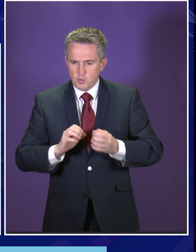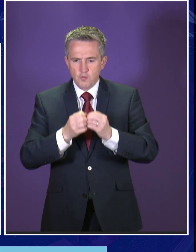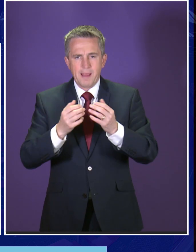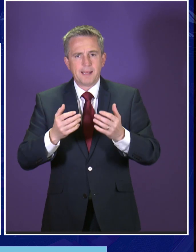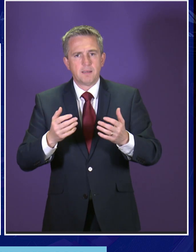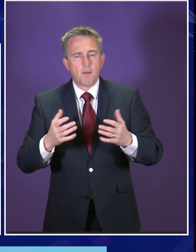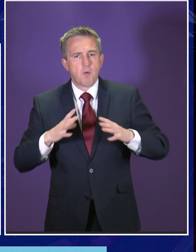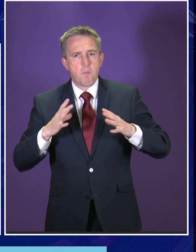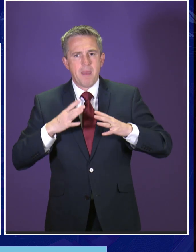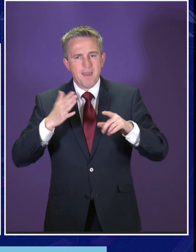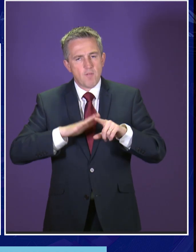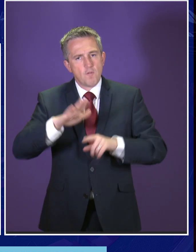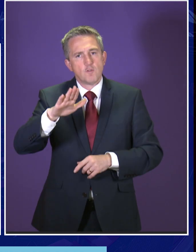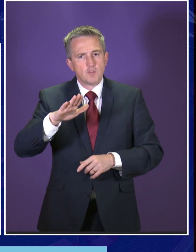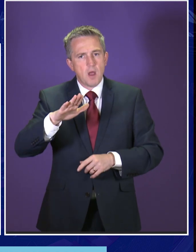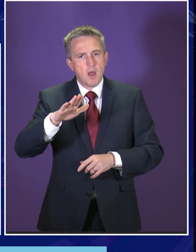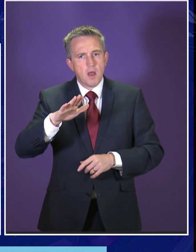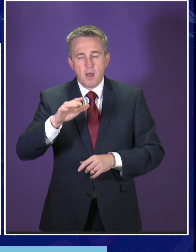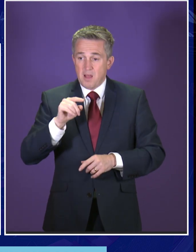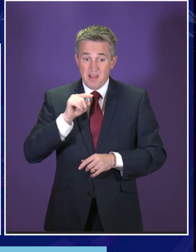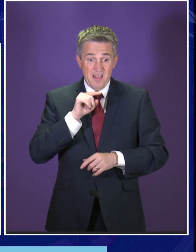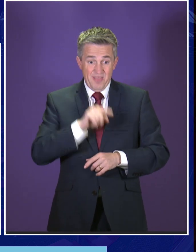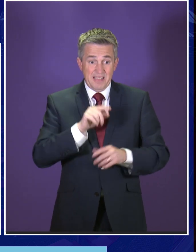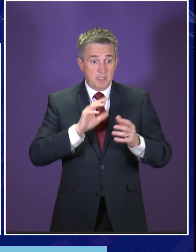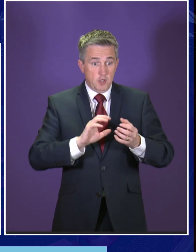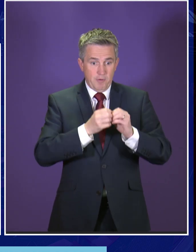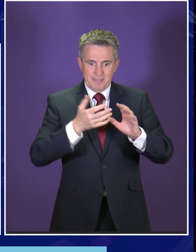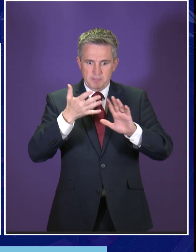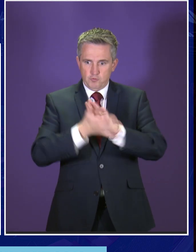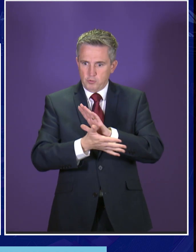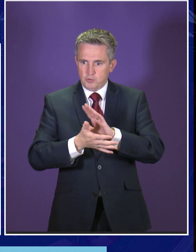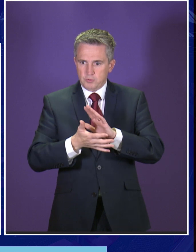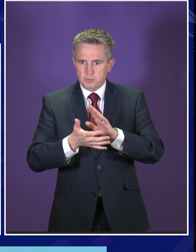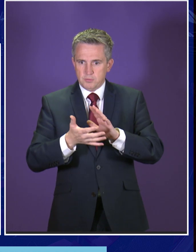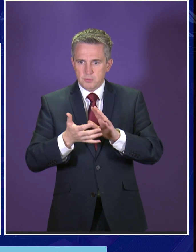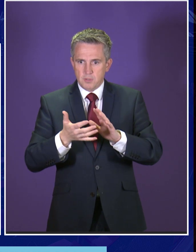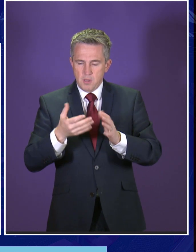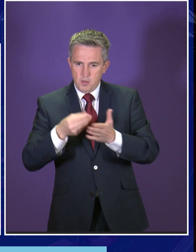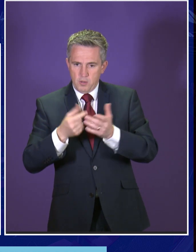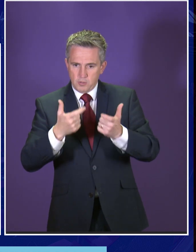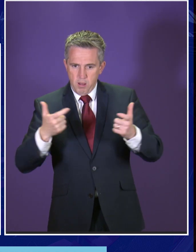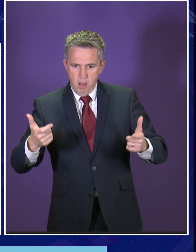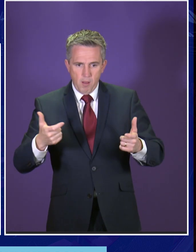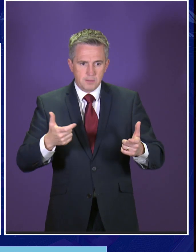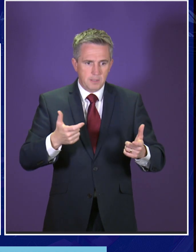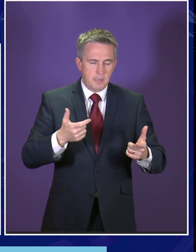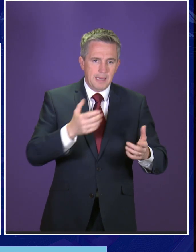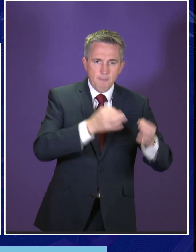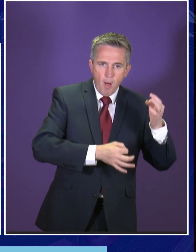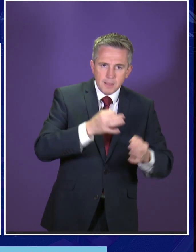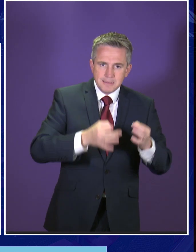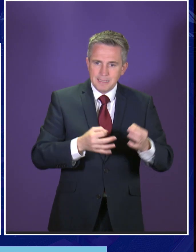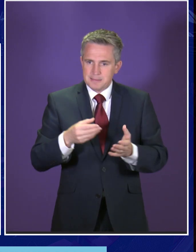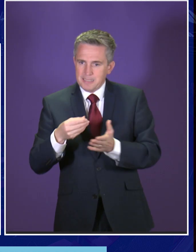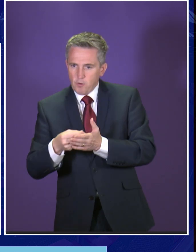and position. This creative destruction costs a lot in economic, social, and political